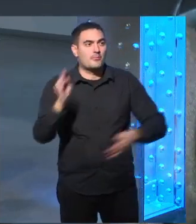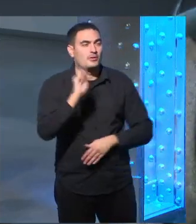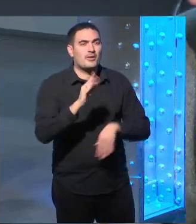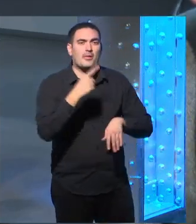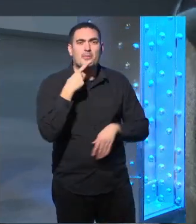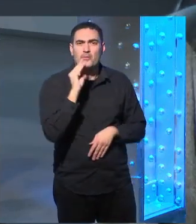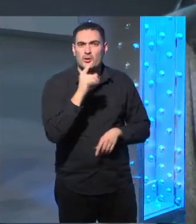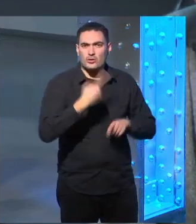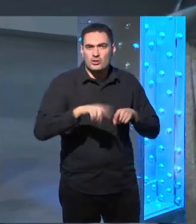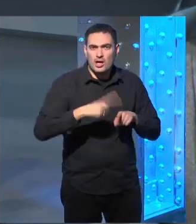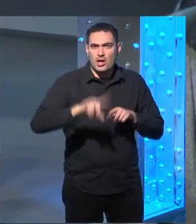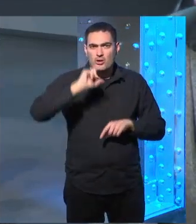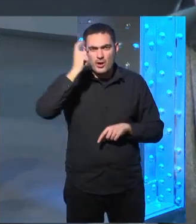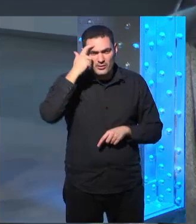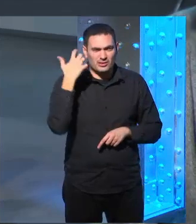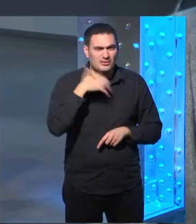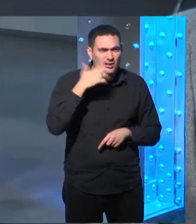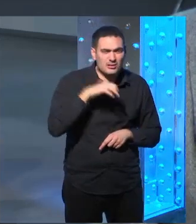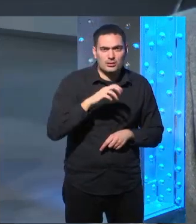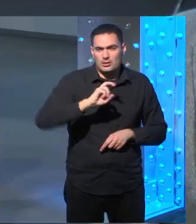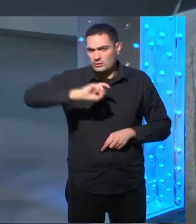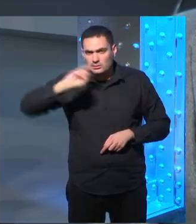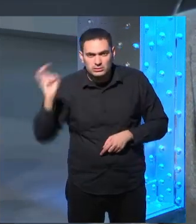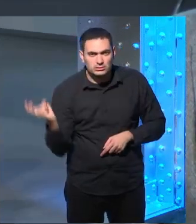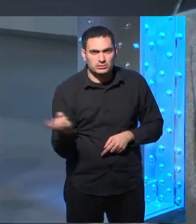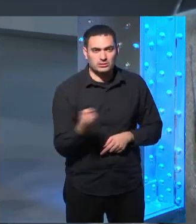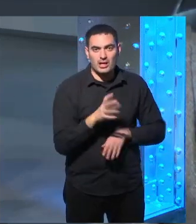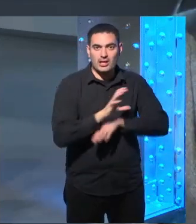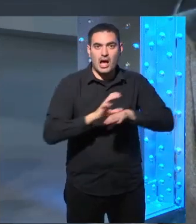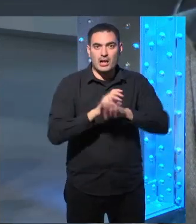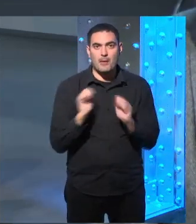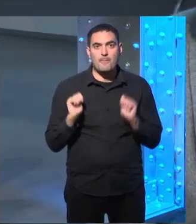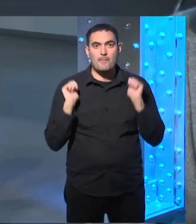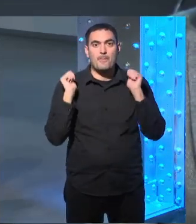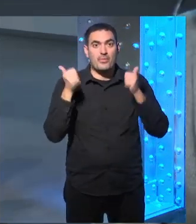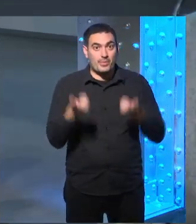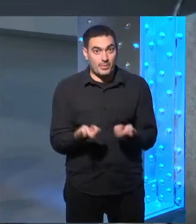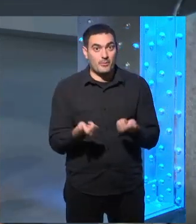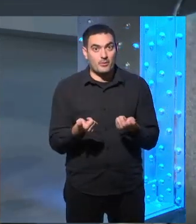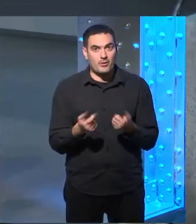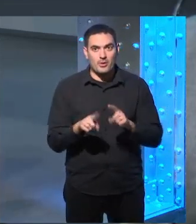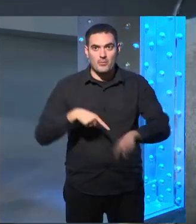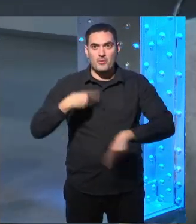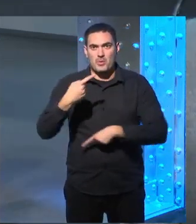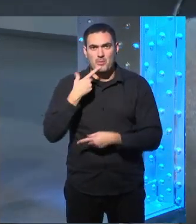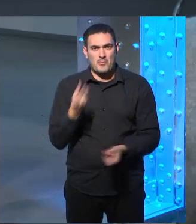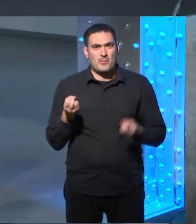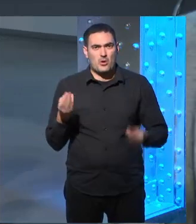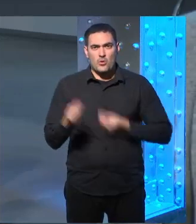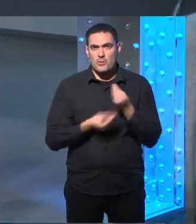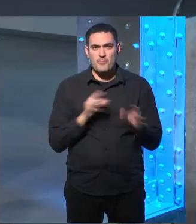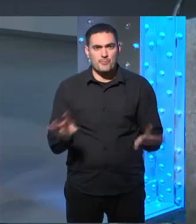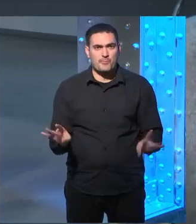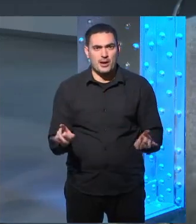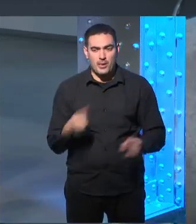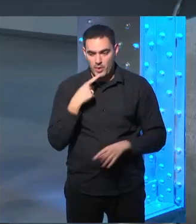people, when they were asked why they need to learn all these algebra concepts that are so complicated at the beginning